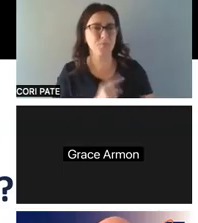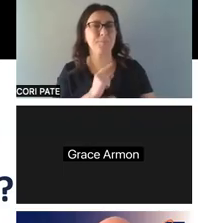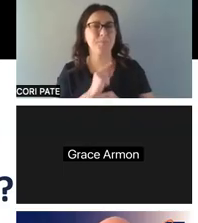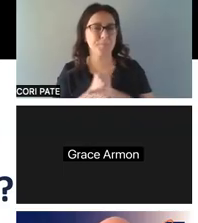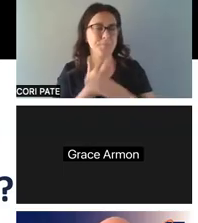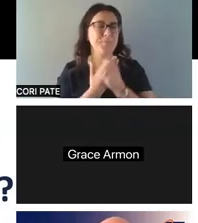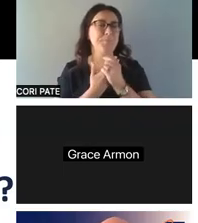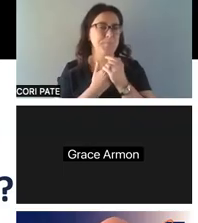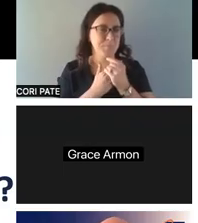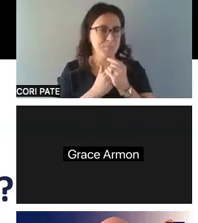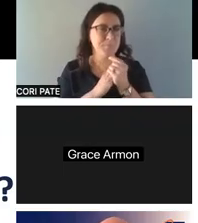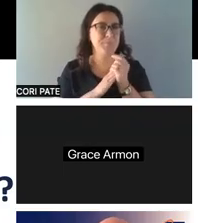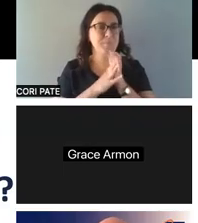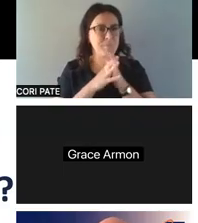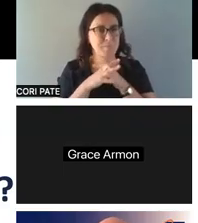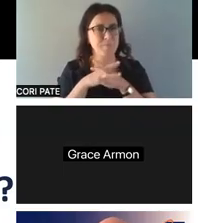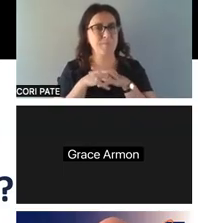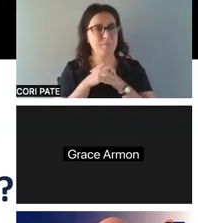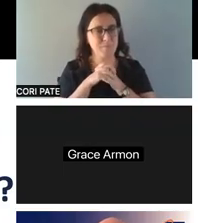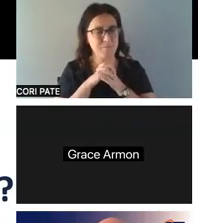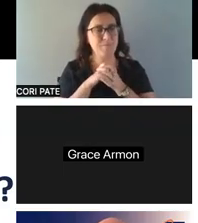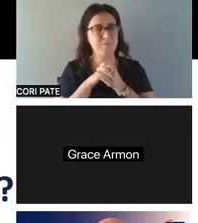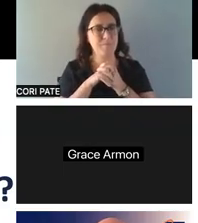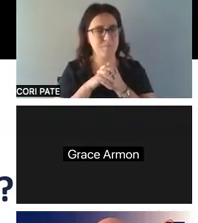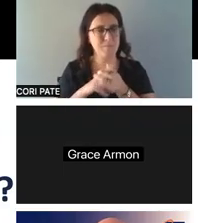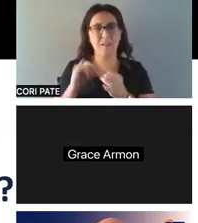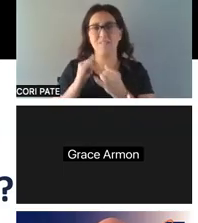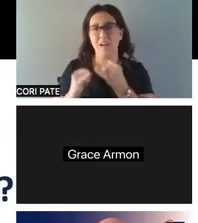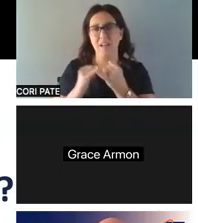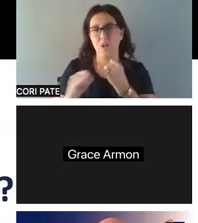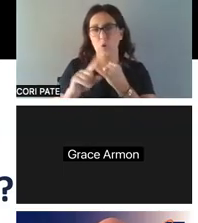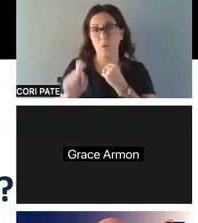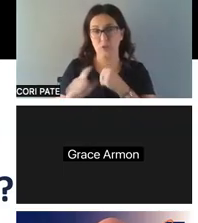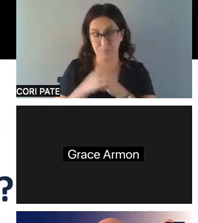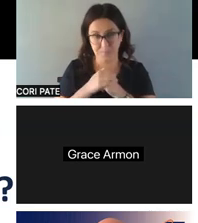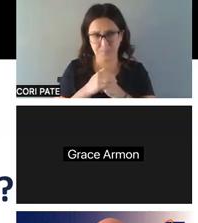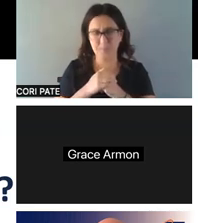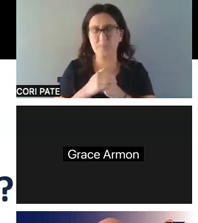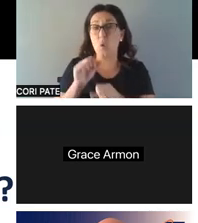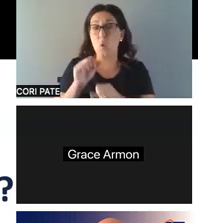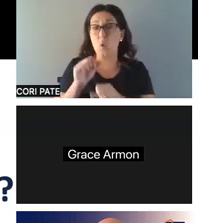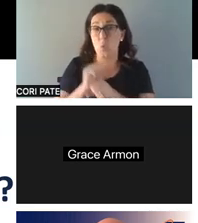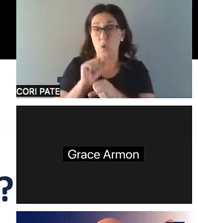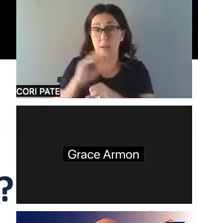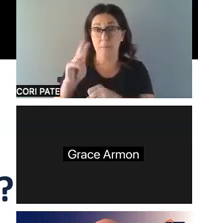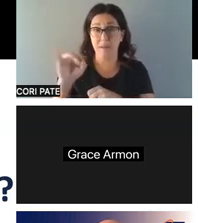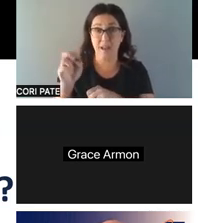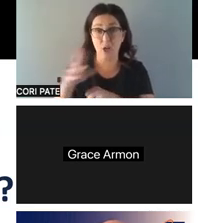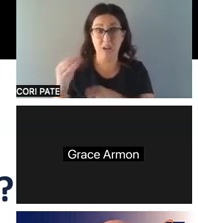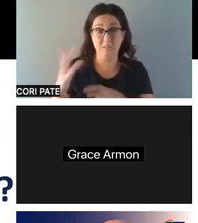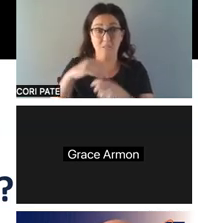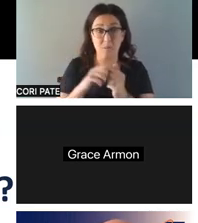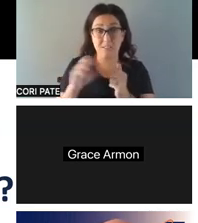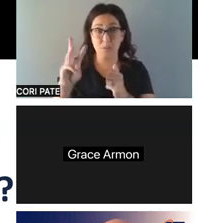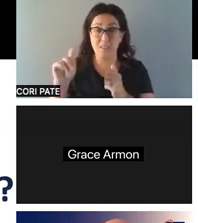Hmm. And then the final question, how does working at Meyer and being a switch participant make you feel?